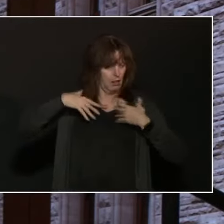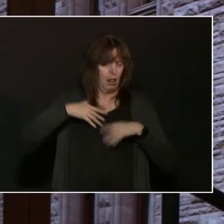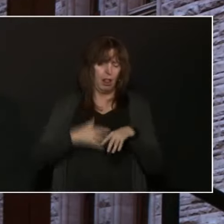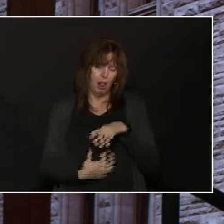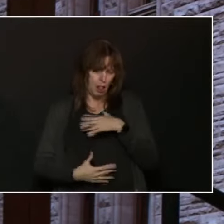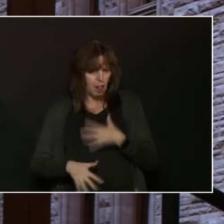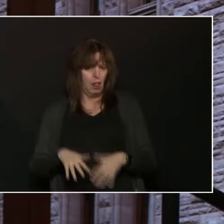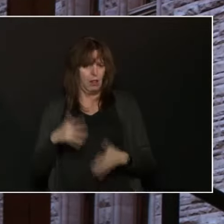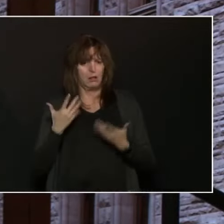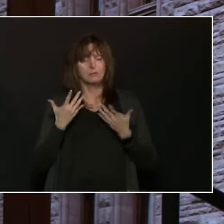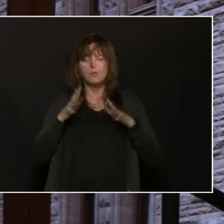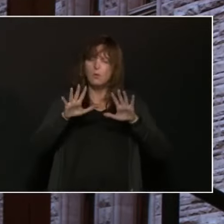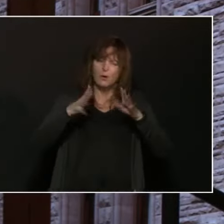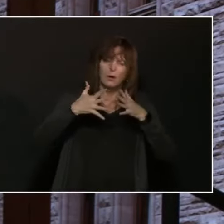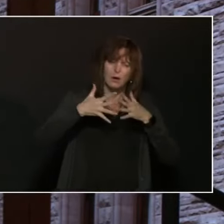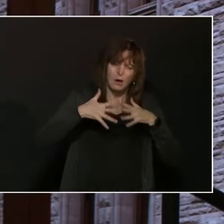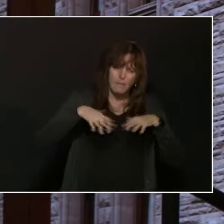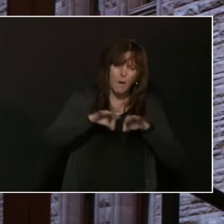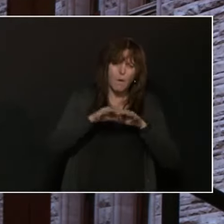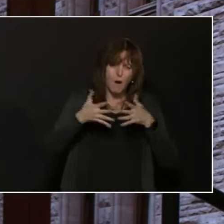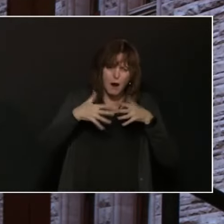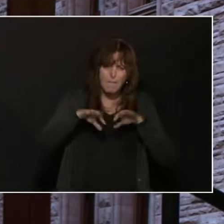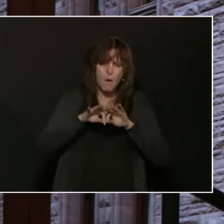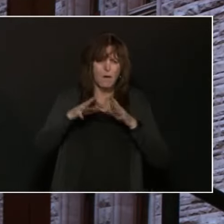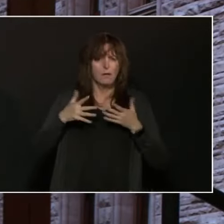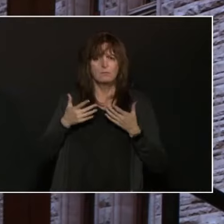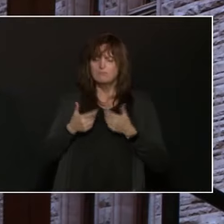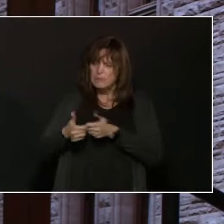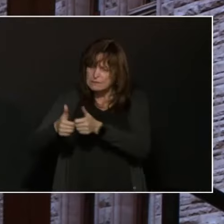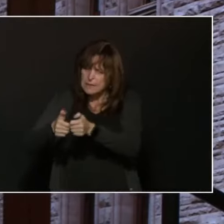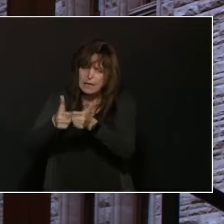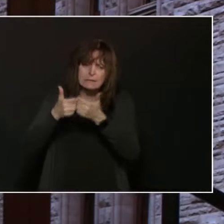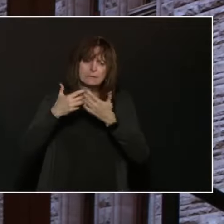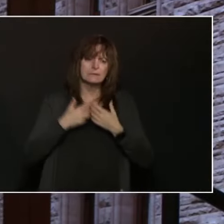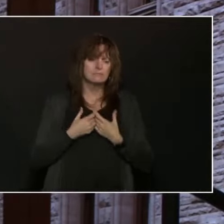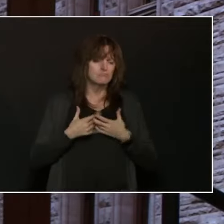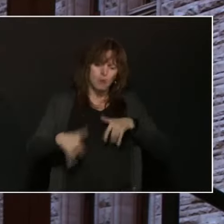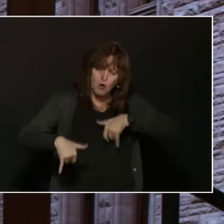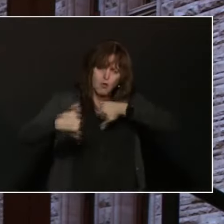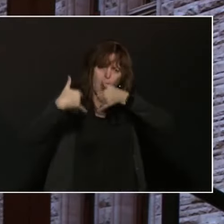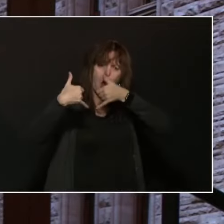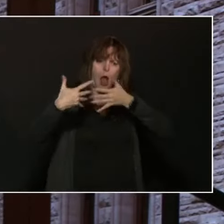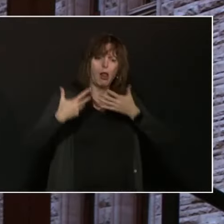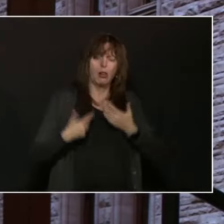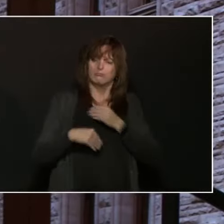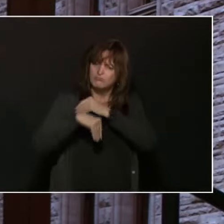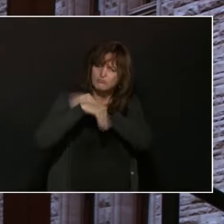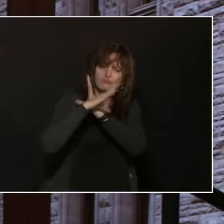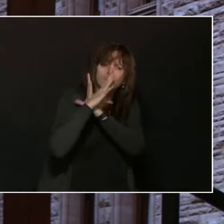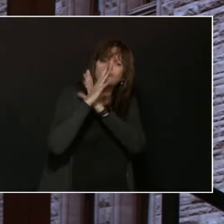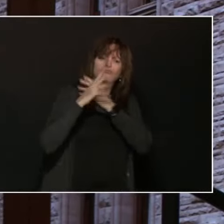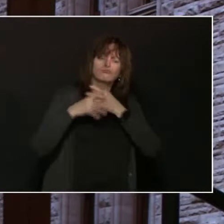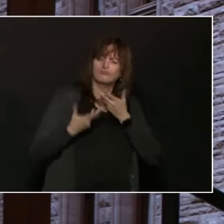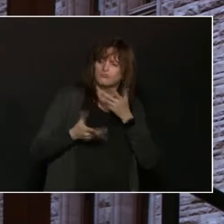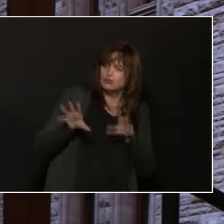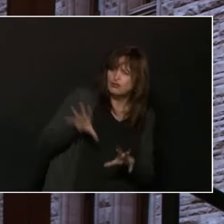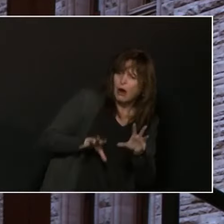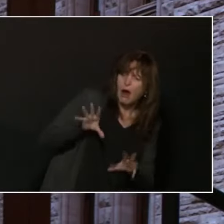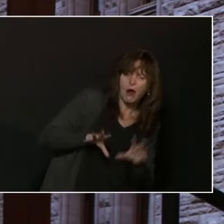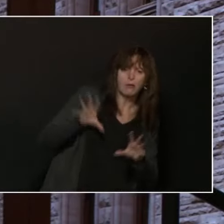and talk, reach out and text. Sometimes just a text message means a lot, but some people hearing the voice that they're in means a big